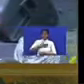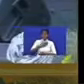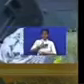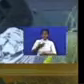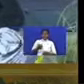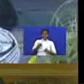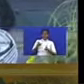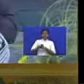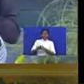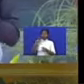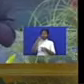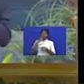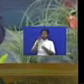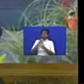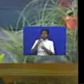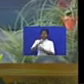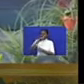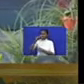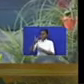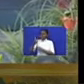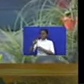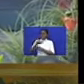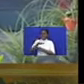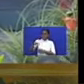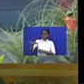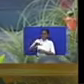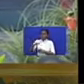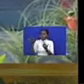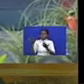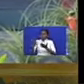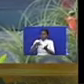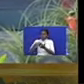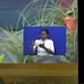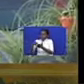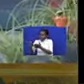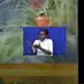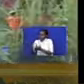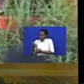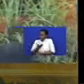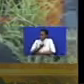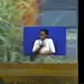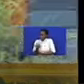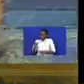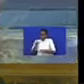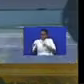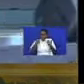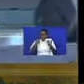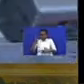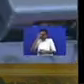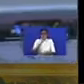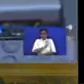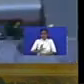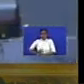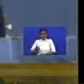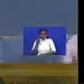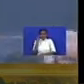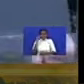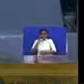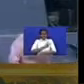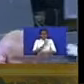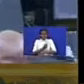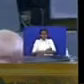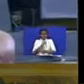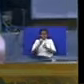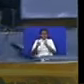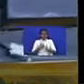spoon cannot be bought outside of that community. It is only Christians who don't understand the power we have when we come